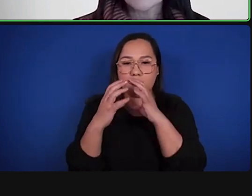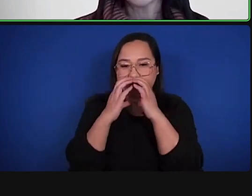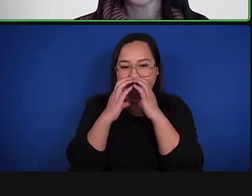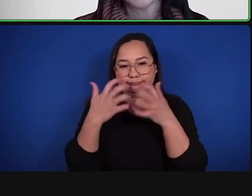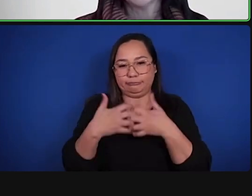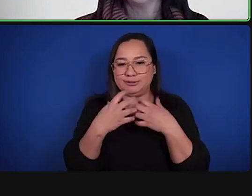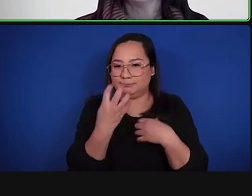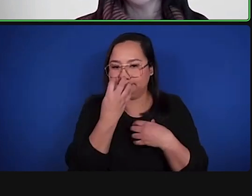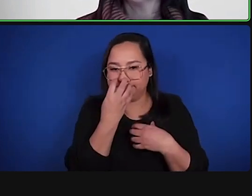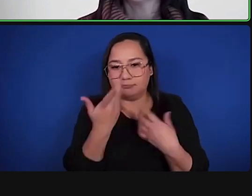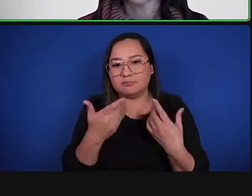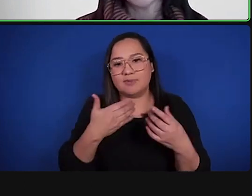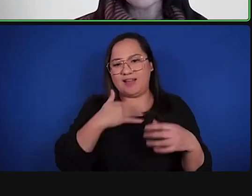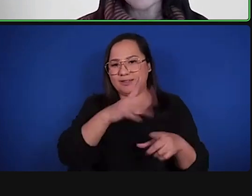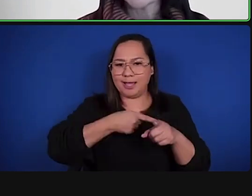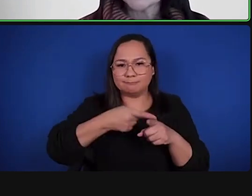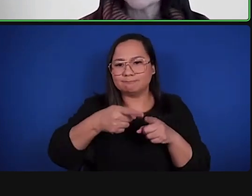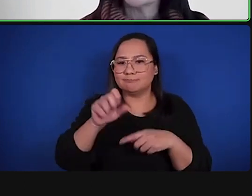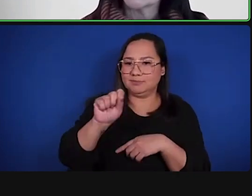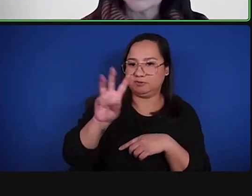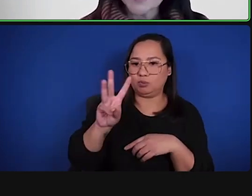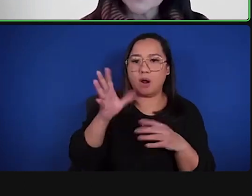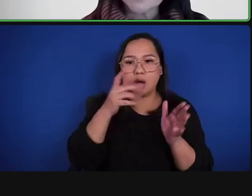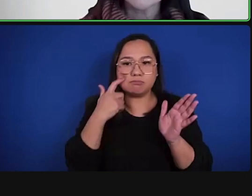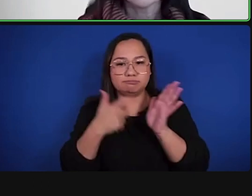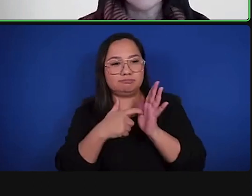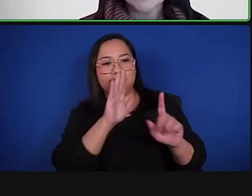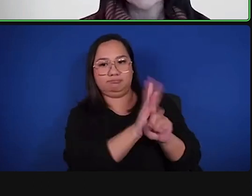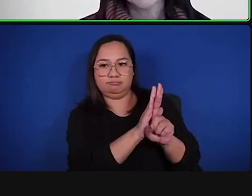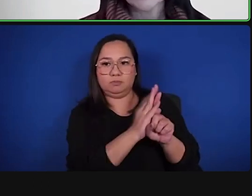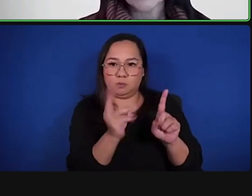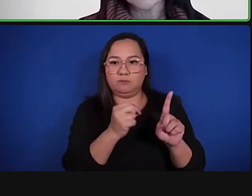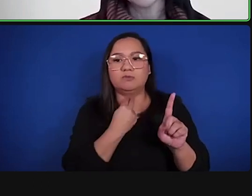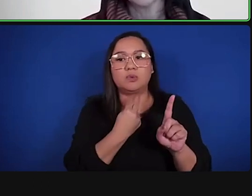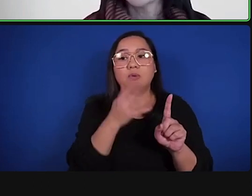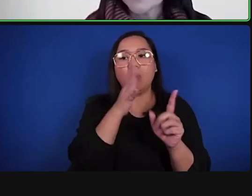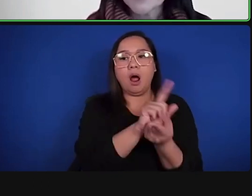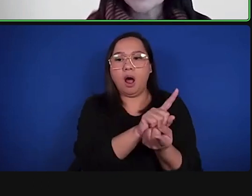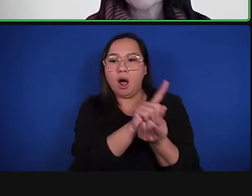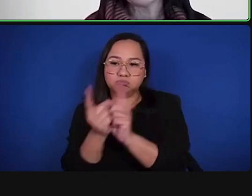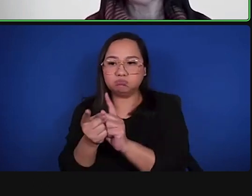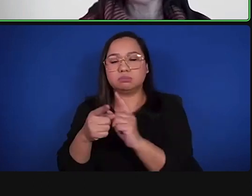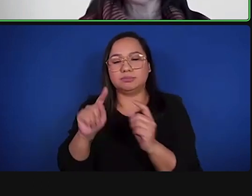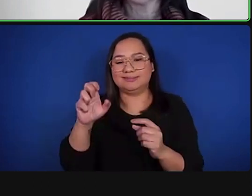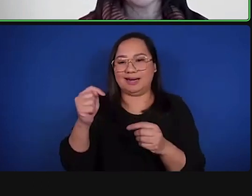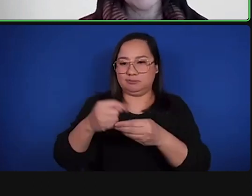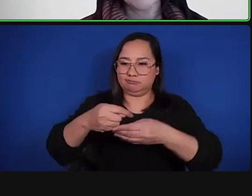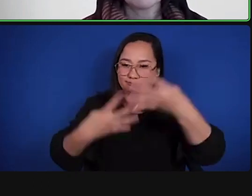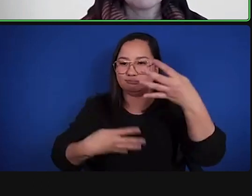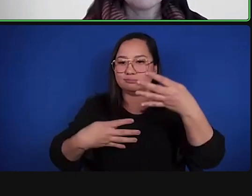their voice and then turns that back into readable text that is simultaneously streamed on